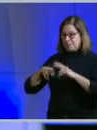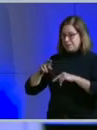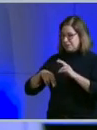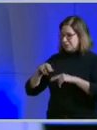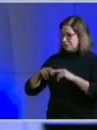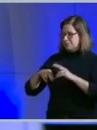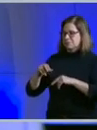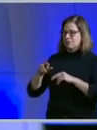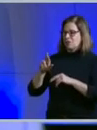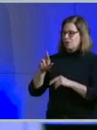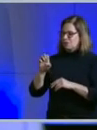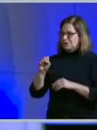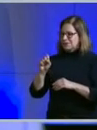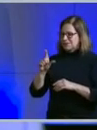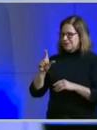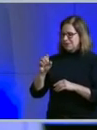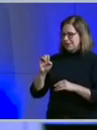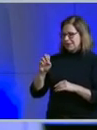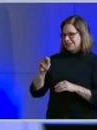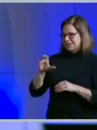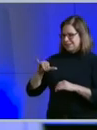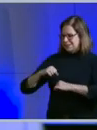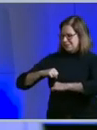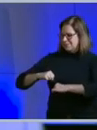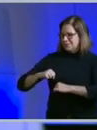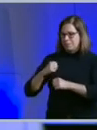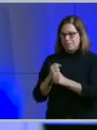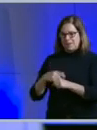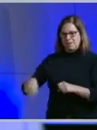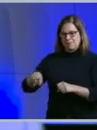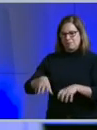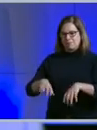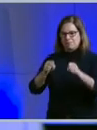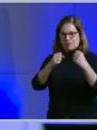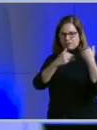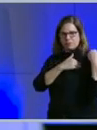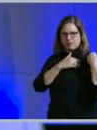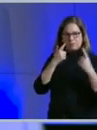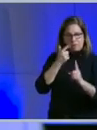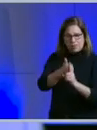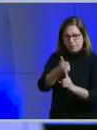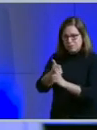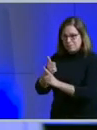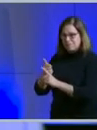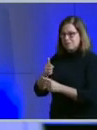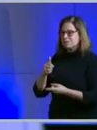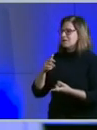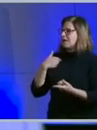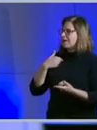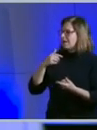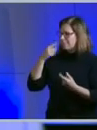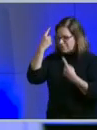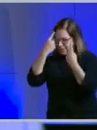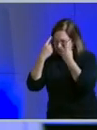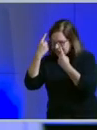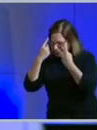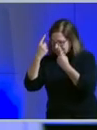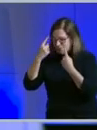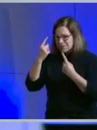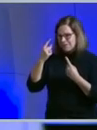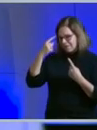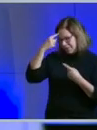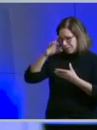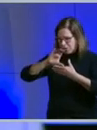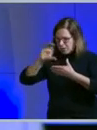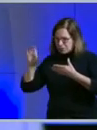responsibility, accountability, and ultimately mastery of their thoughts, of their behavior, of their actions, of their lives. And so that's the work